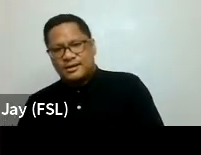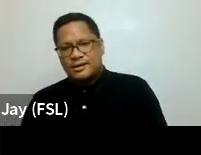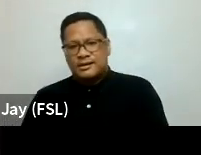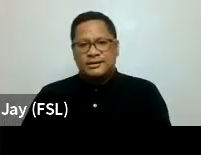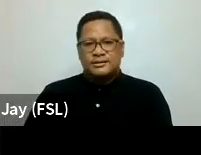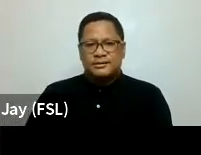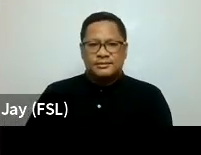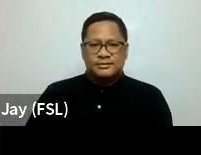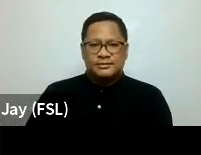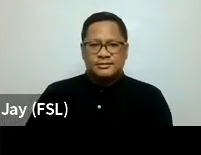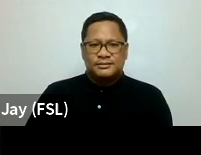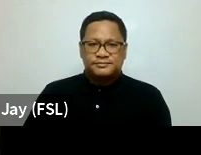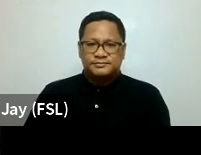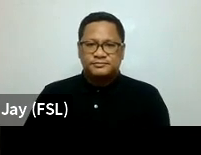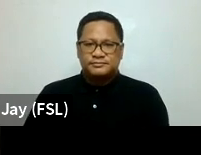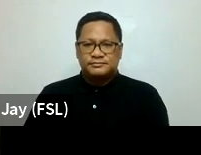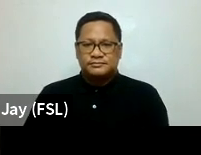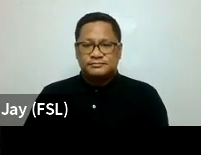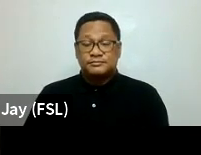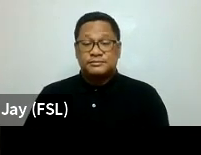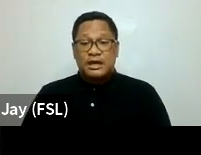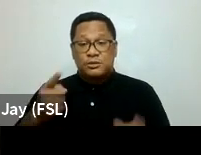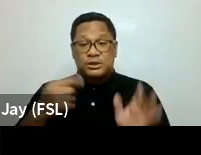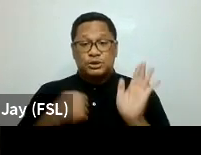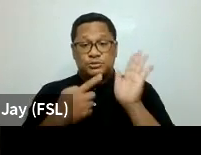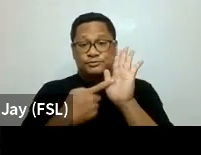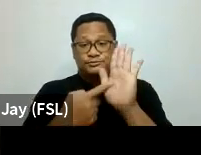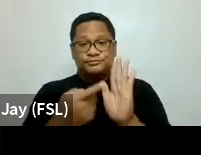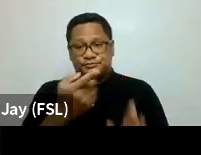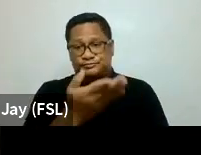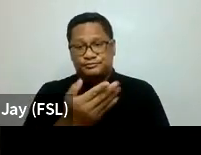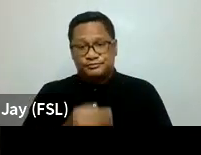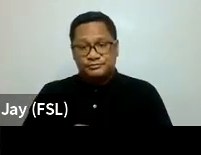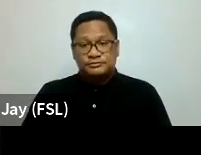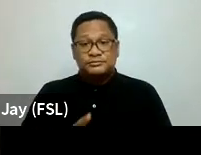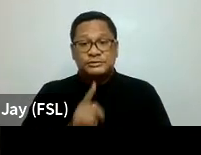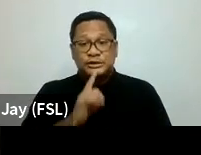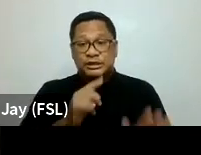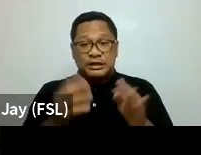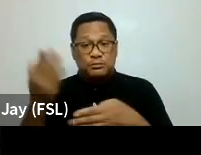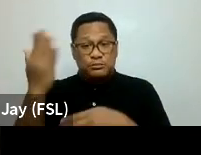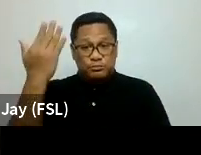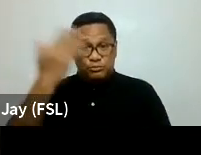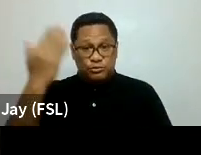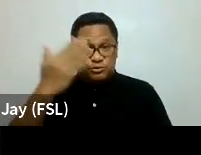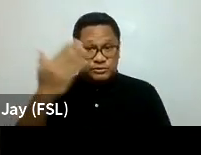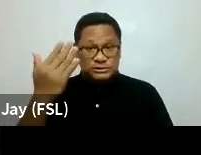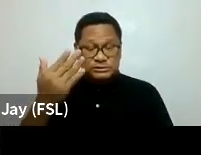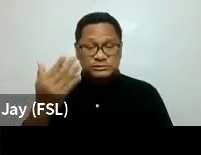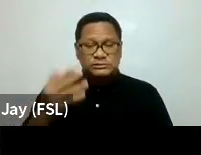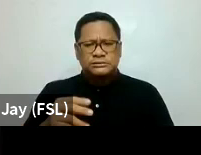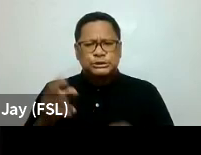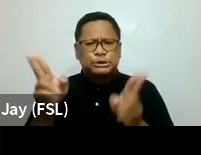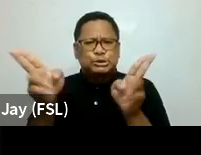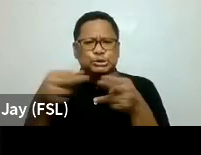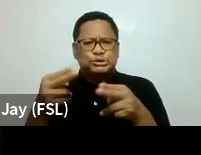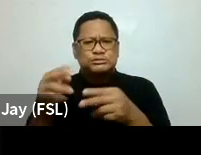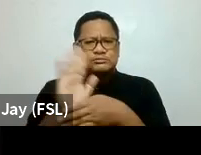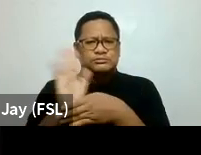okay. I'll show you a trailer of something. Okay, I'll show you a trailer.